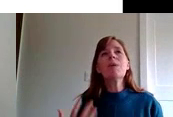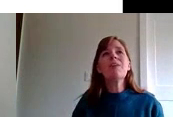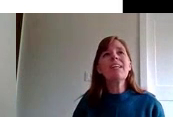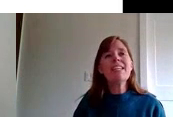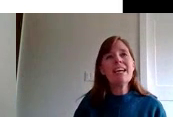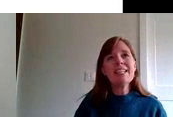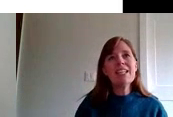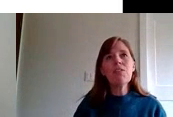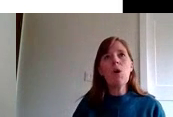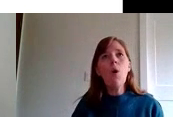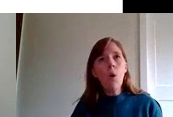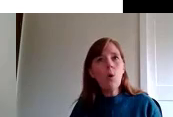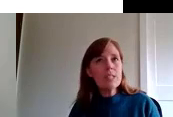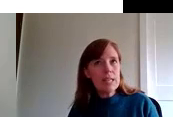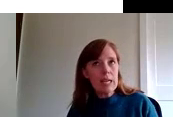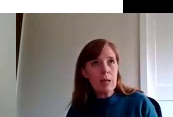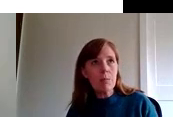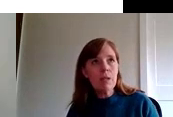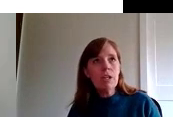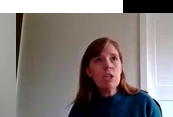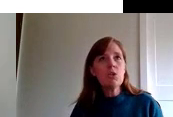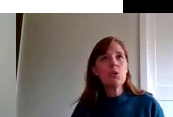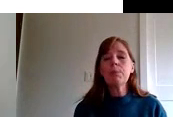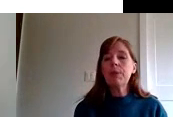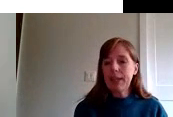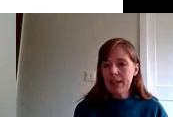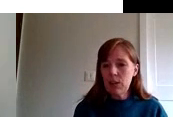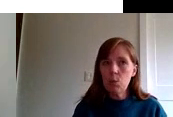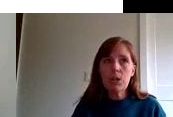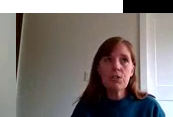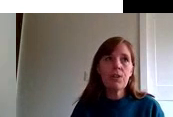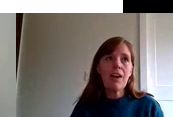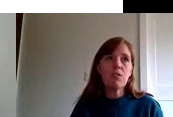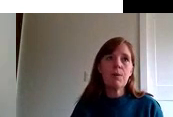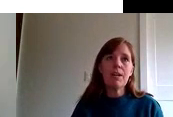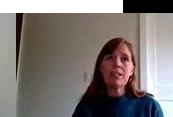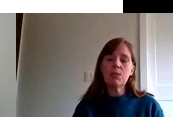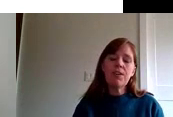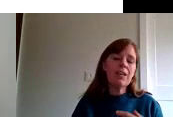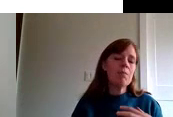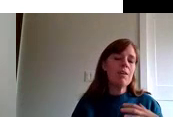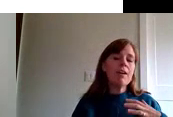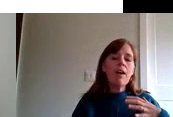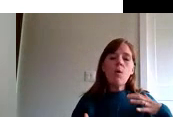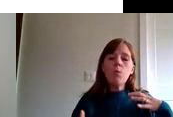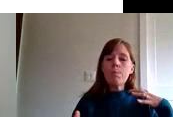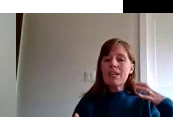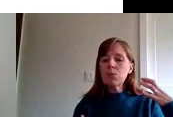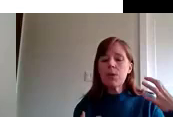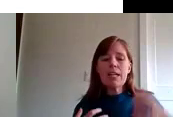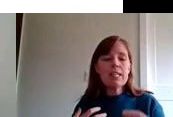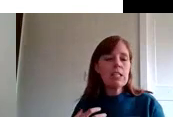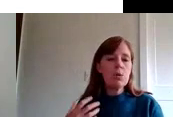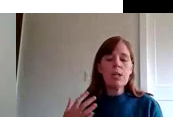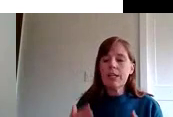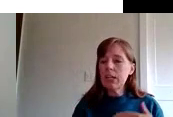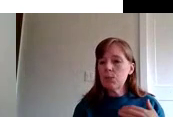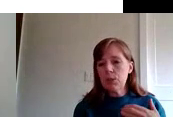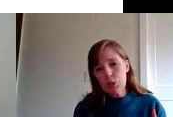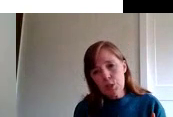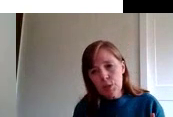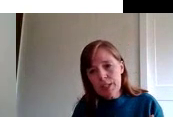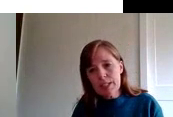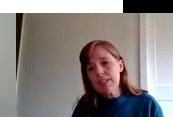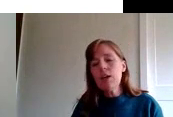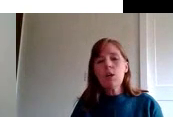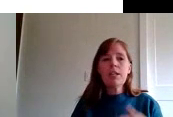So let's think about connecting with the whole team to create a plan that works for everybody. So thinking about the best ways that you can